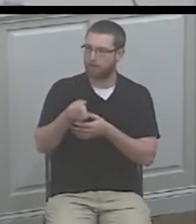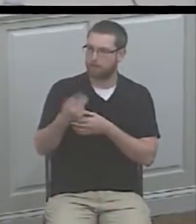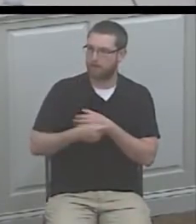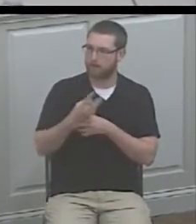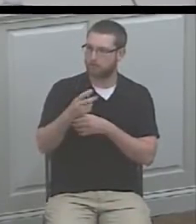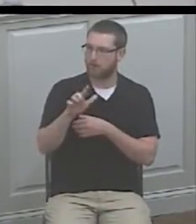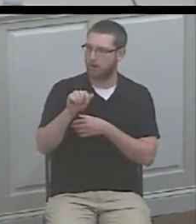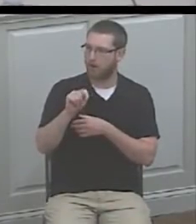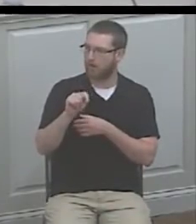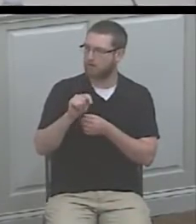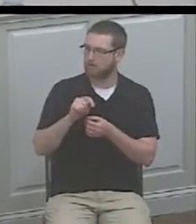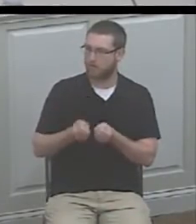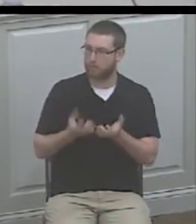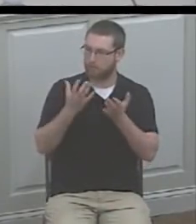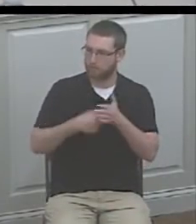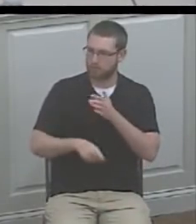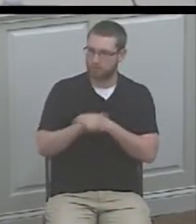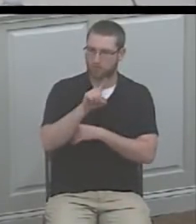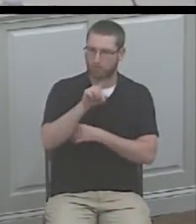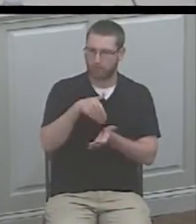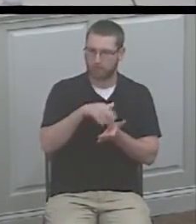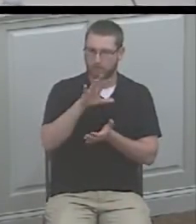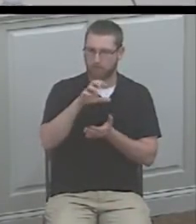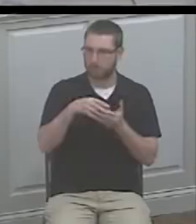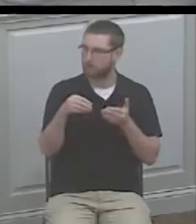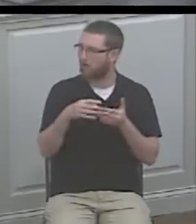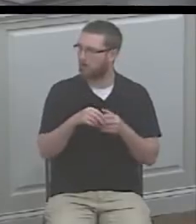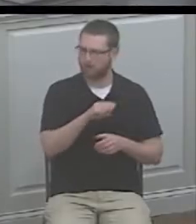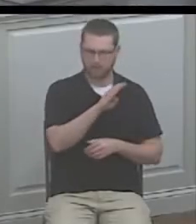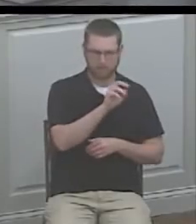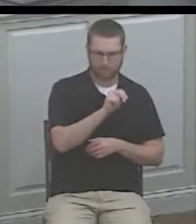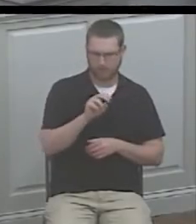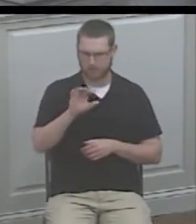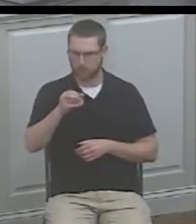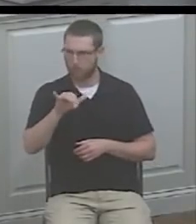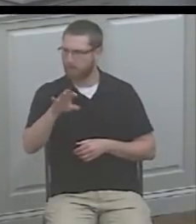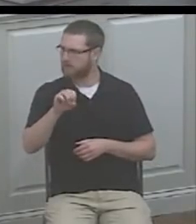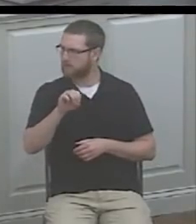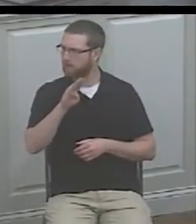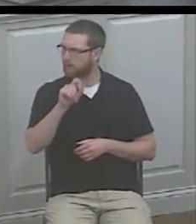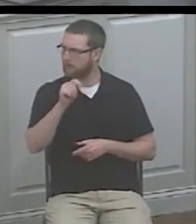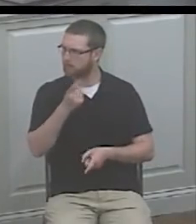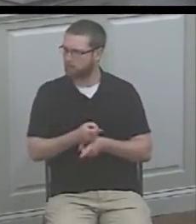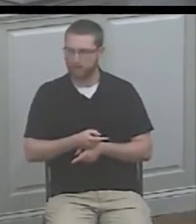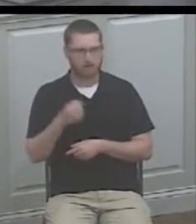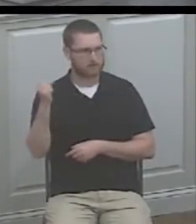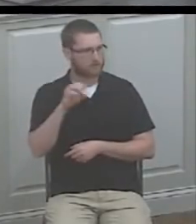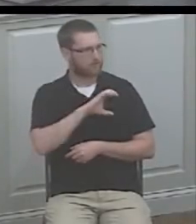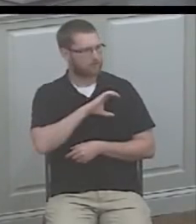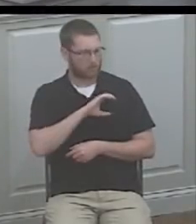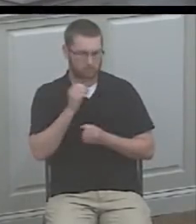Vest in the amount of $1,500. And that'd be Ben and Joyce Vest. Ben and Joyce Vest. Move for approval